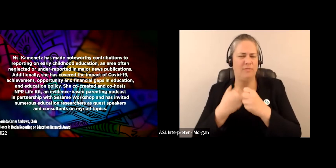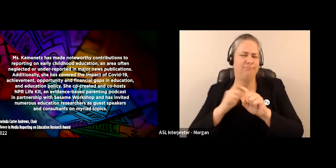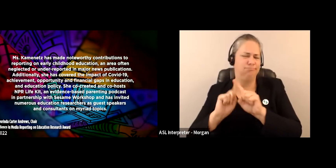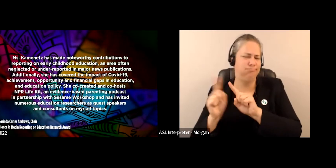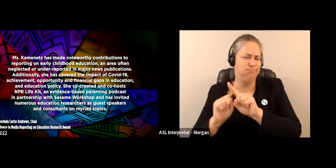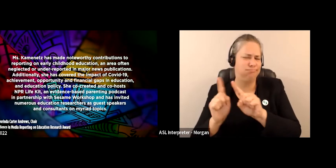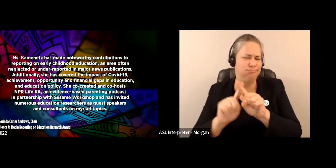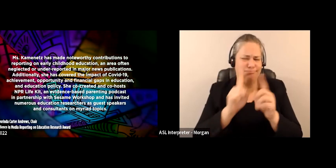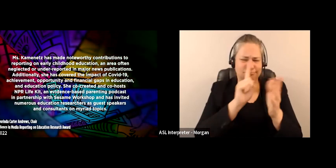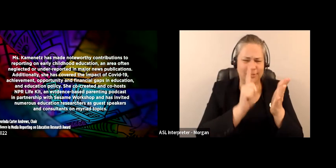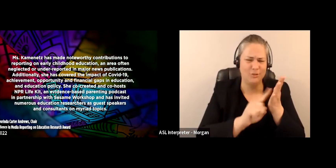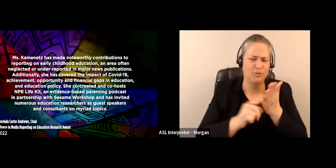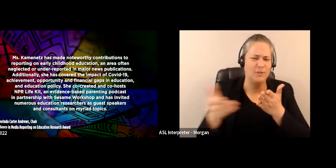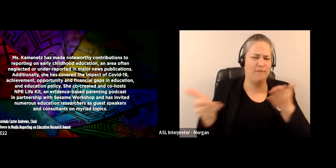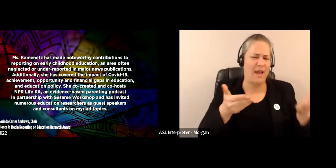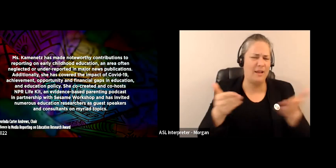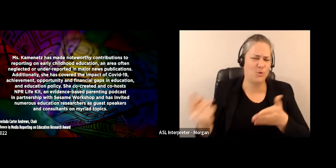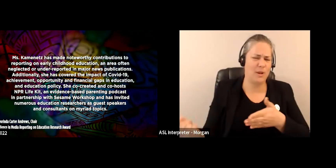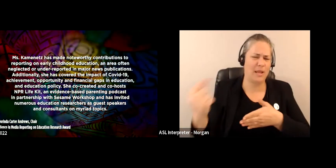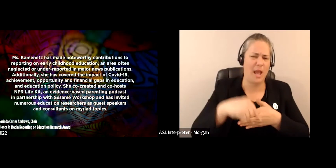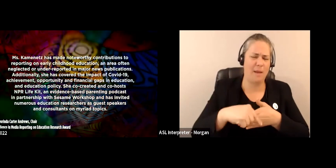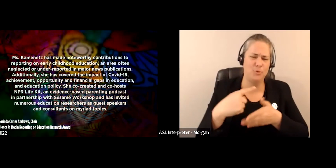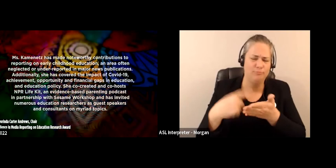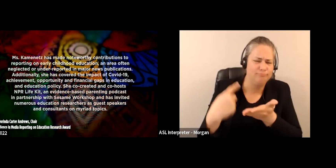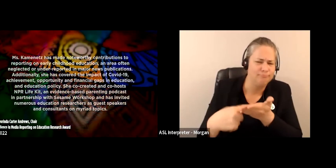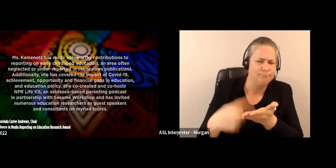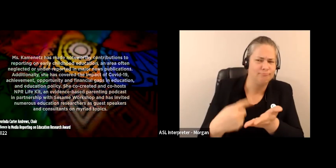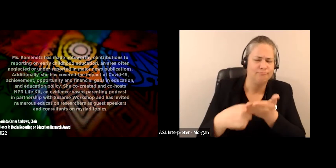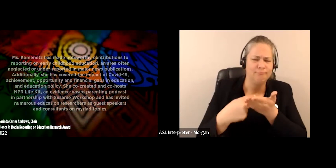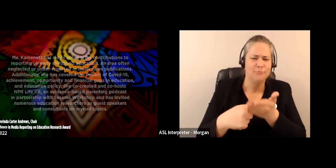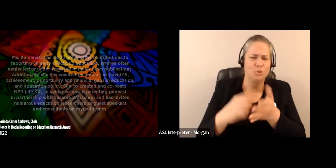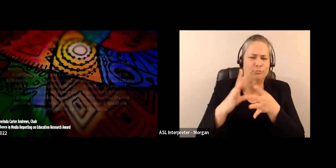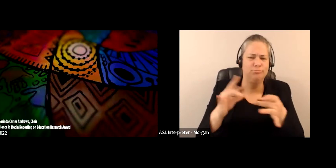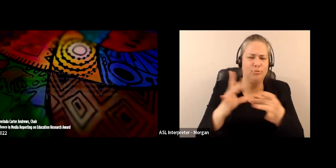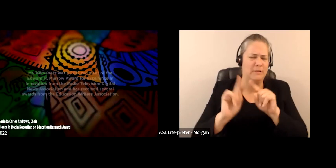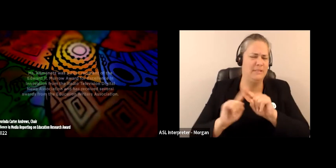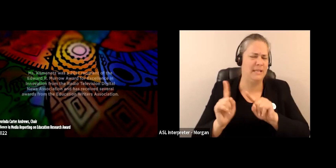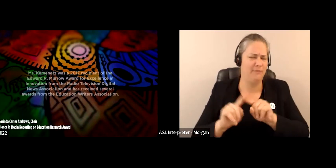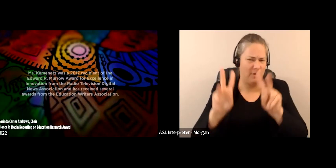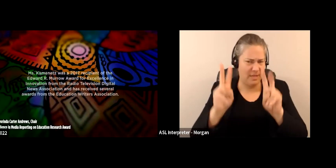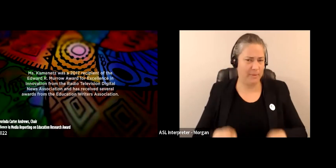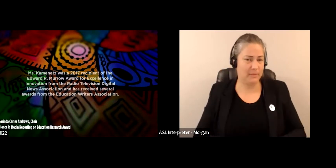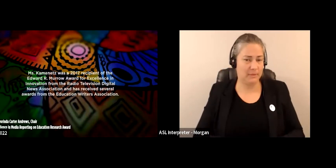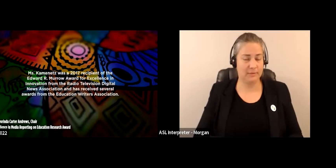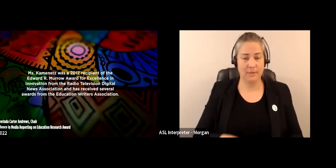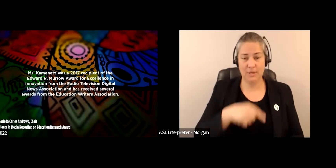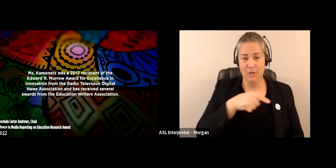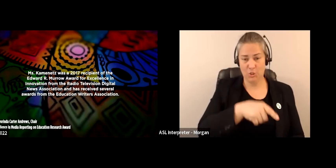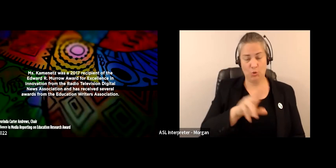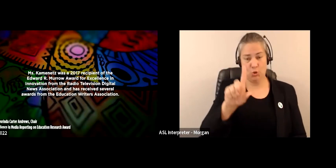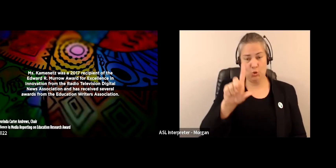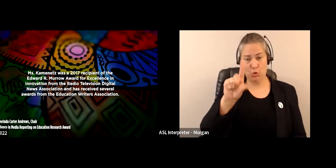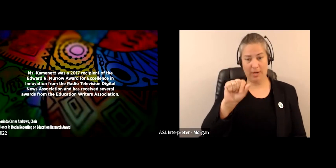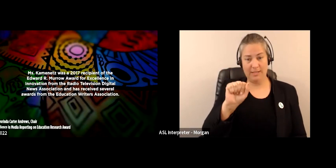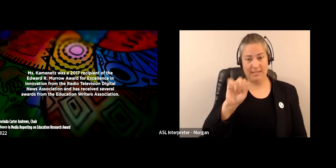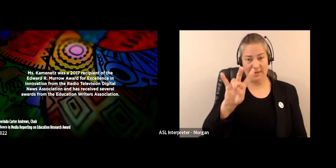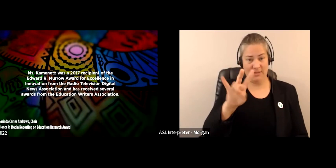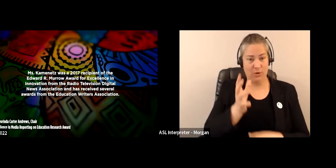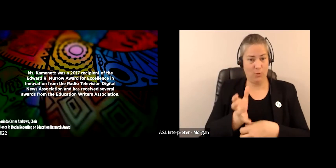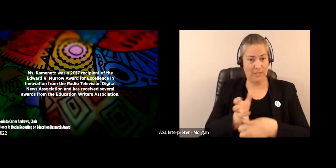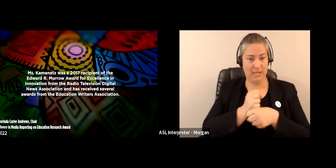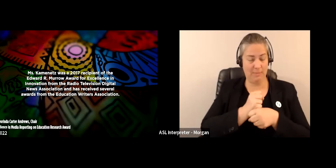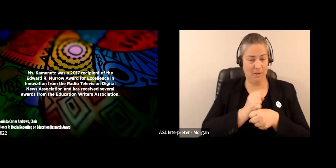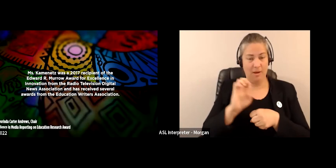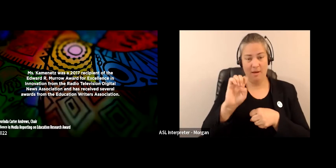researchers as guest speakers and consultants on myriad topics. Ms. Kamenetz was a